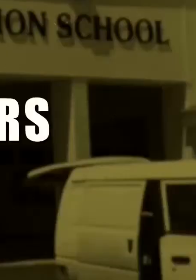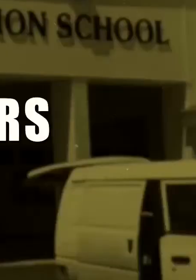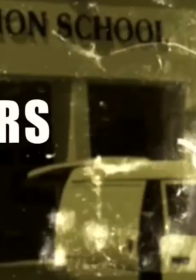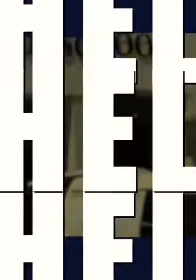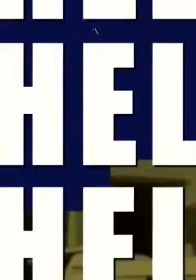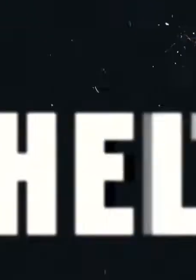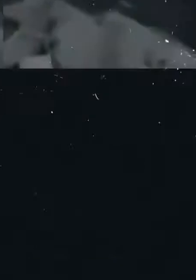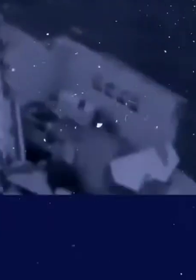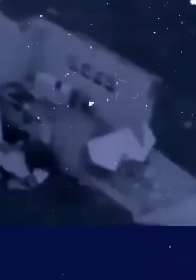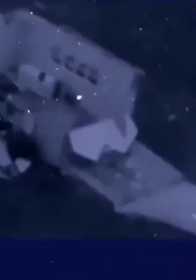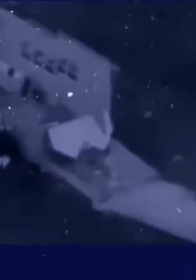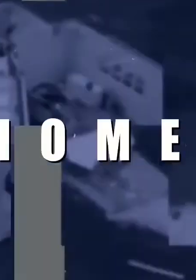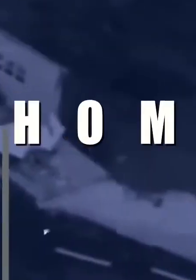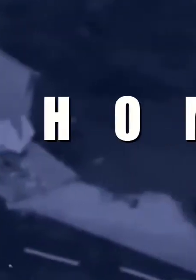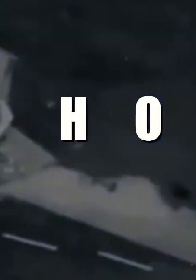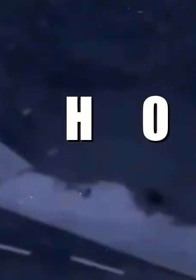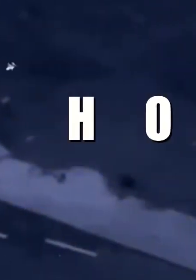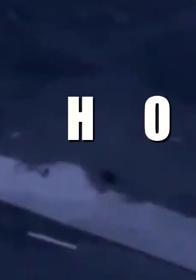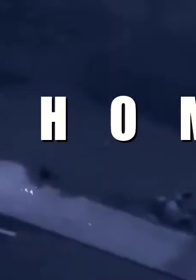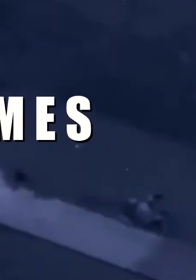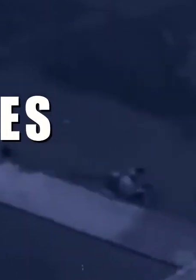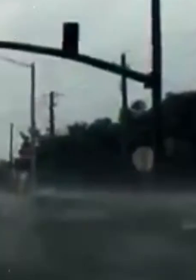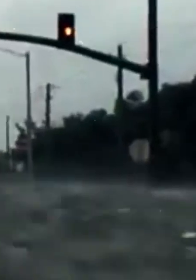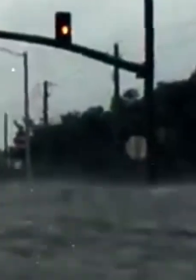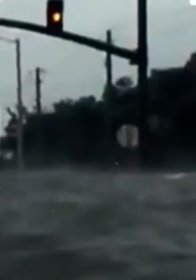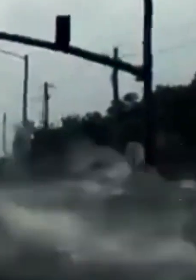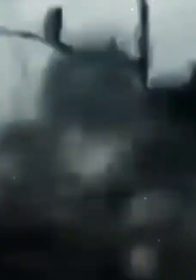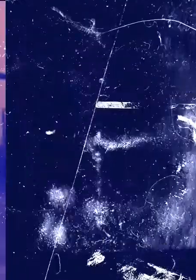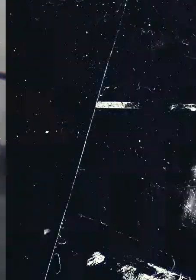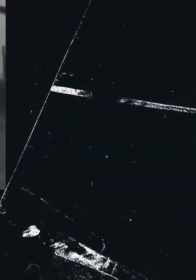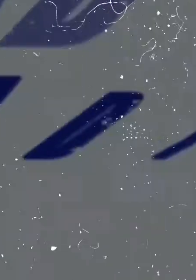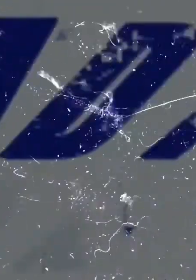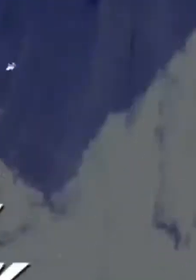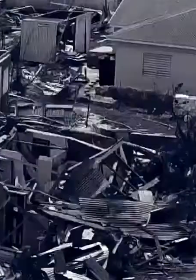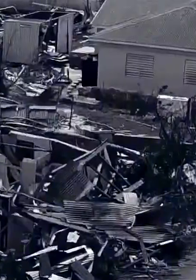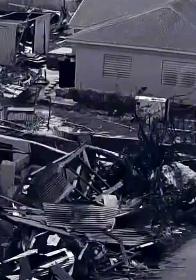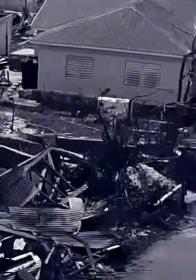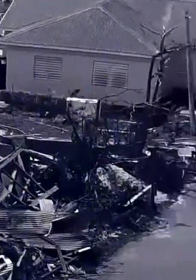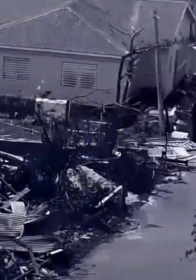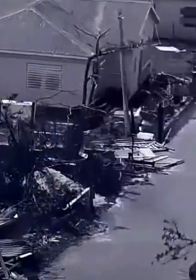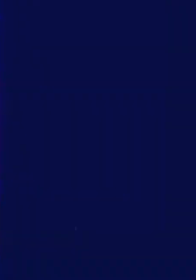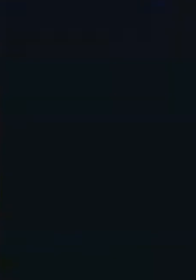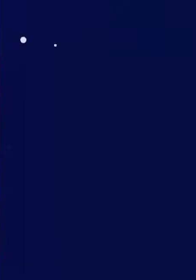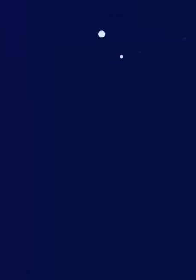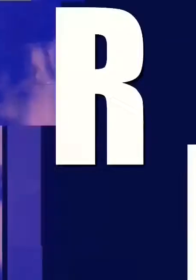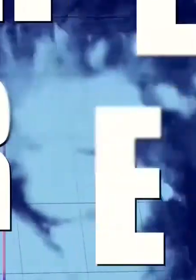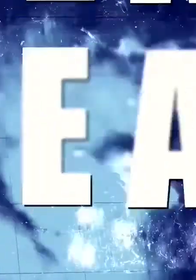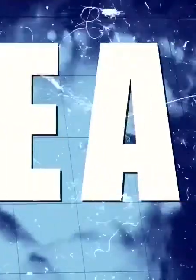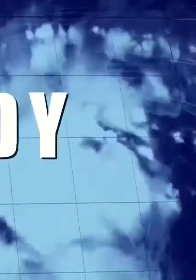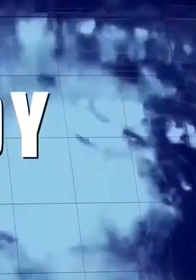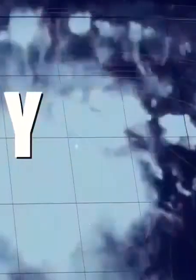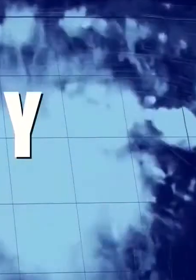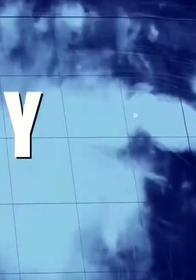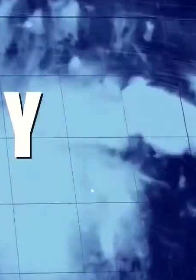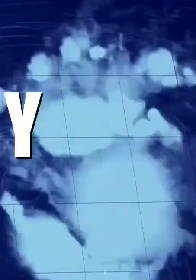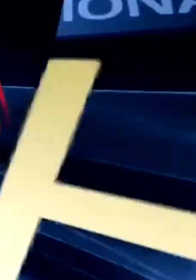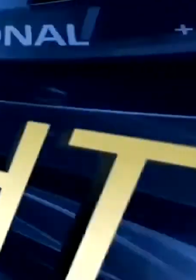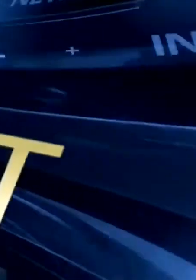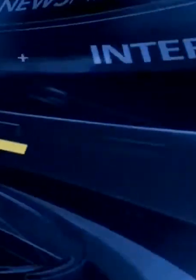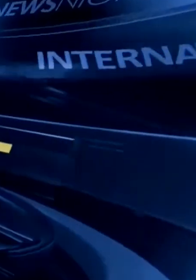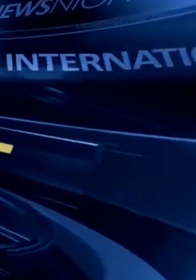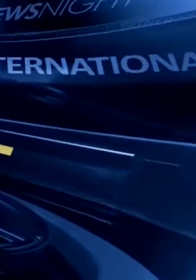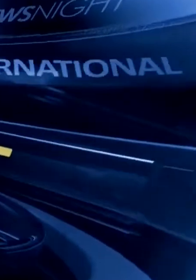to. Insofar as it touches and concerns me, it is patently false. I have had no such discussions with the chair in